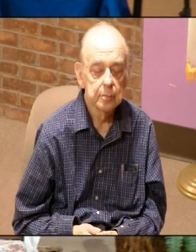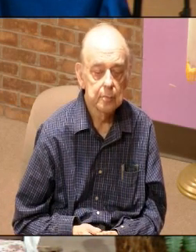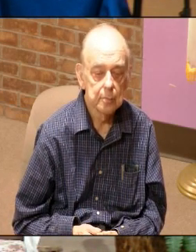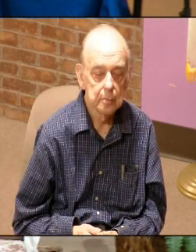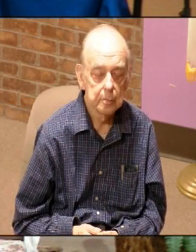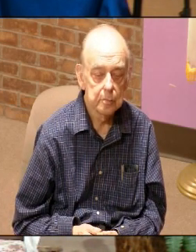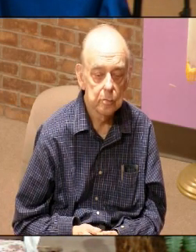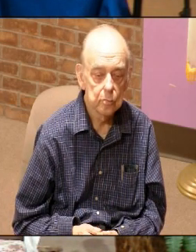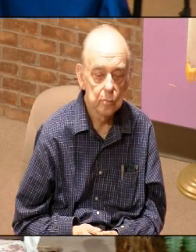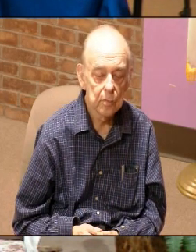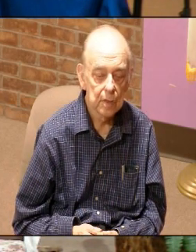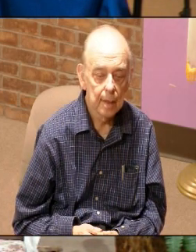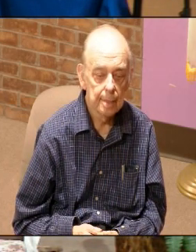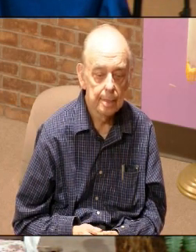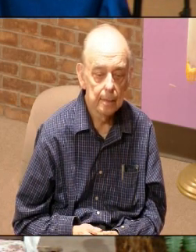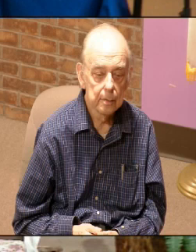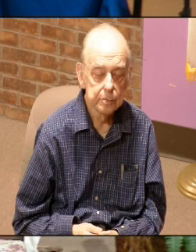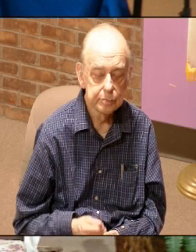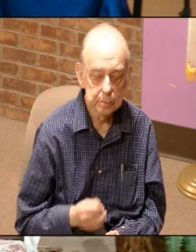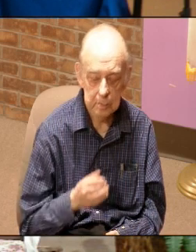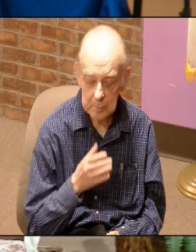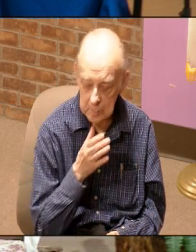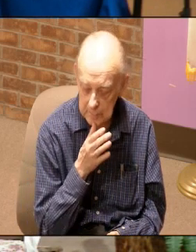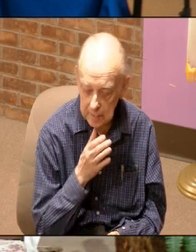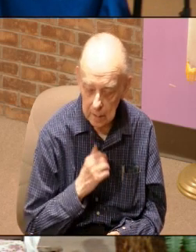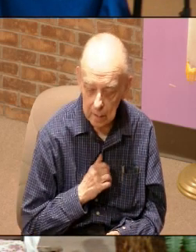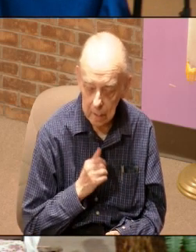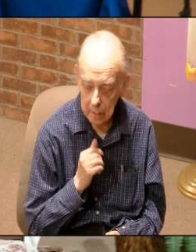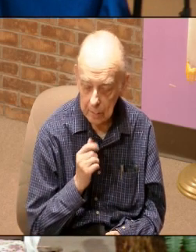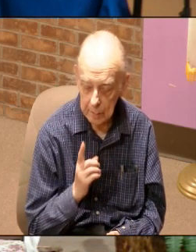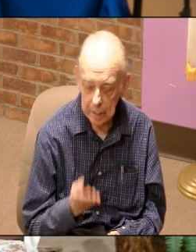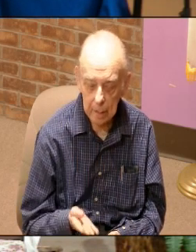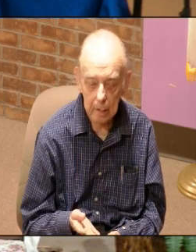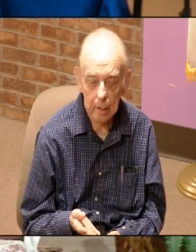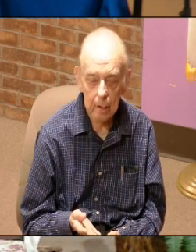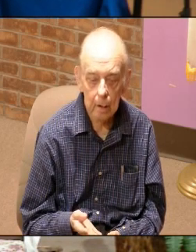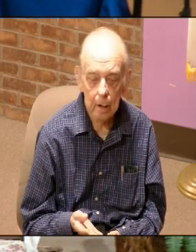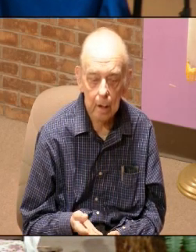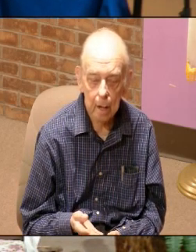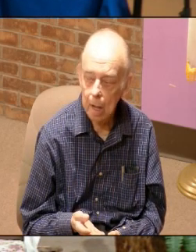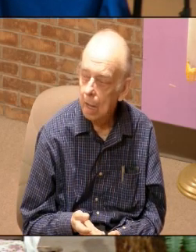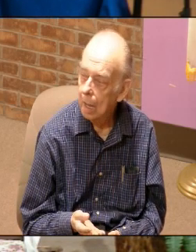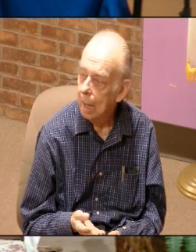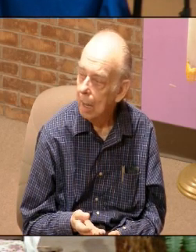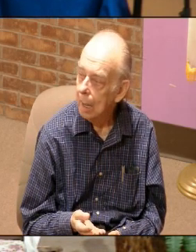and she wasn't supposed to be here I'm sorry